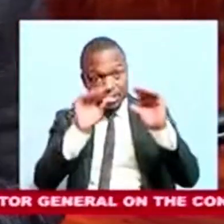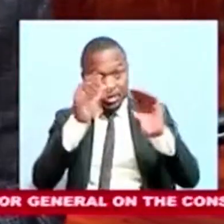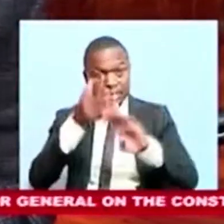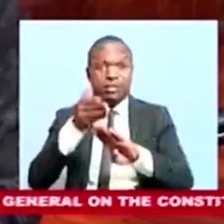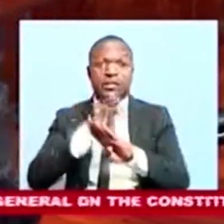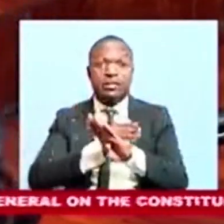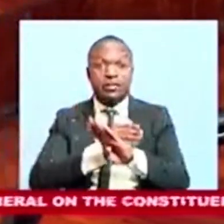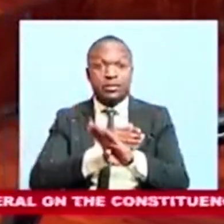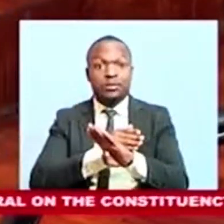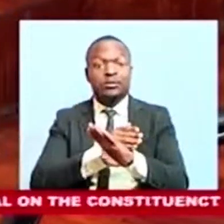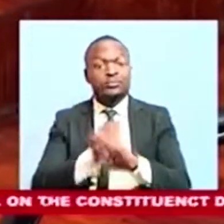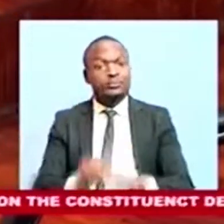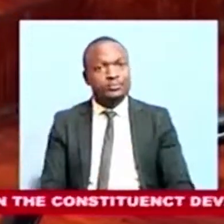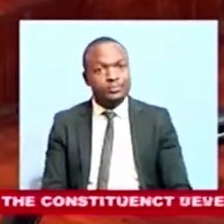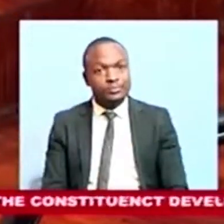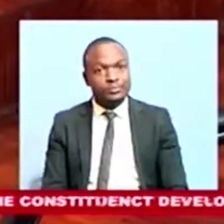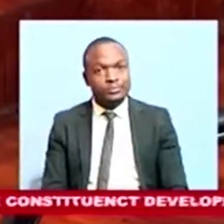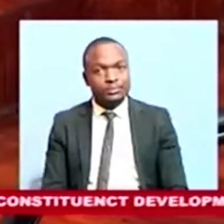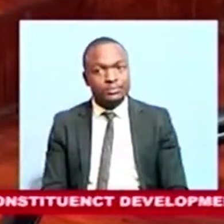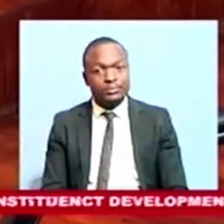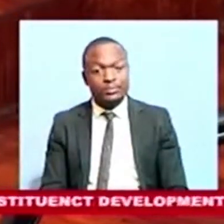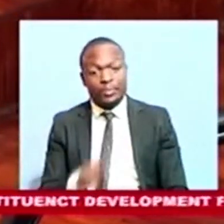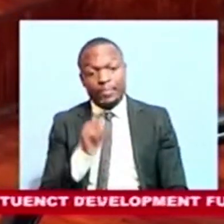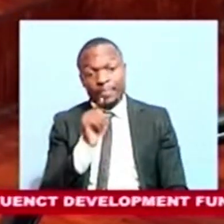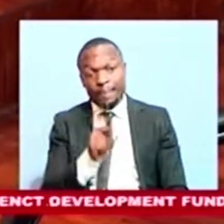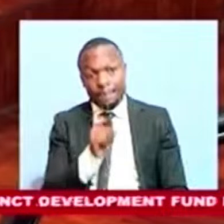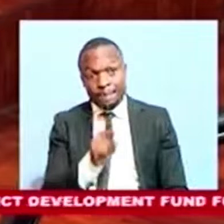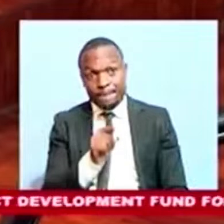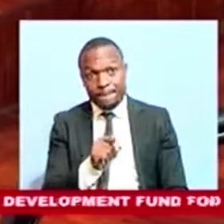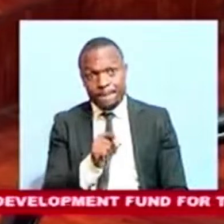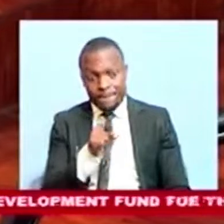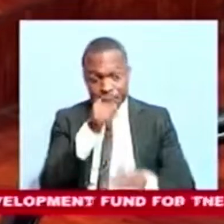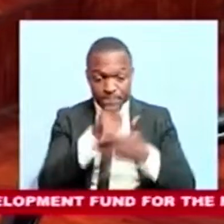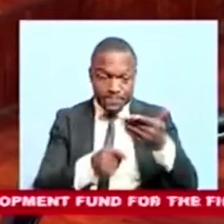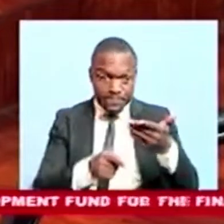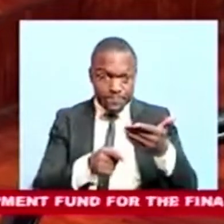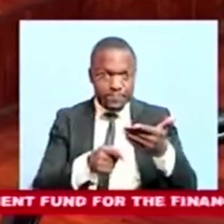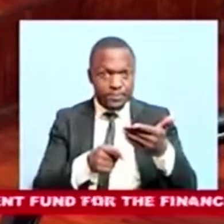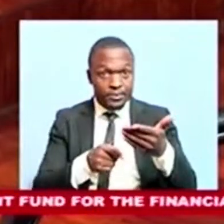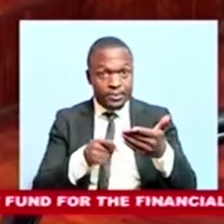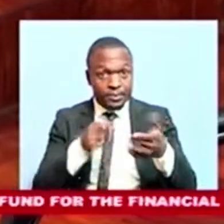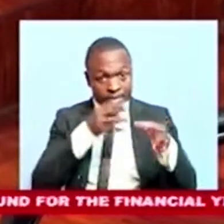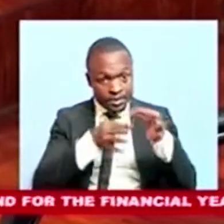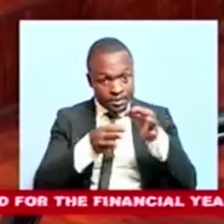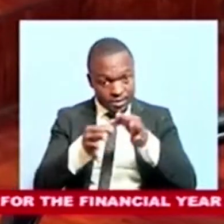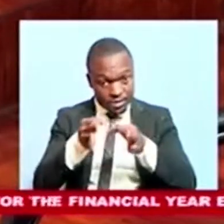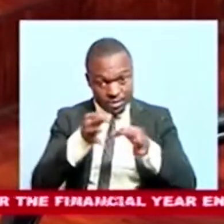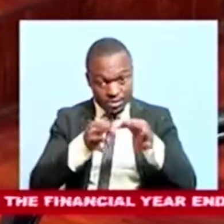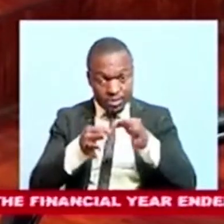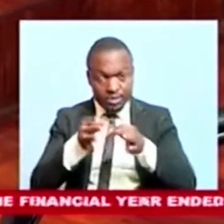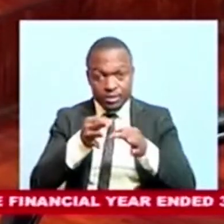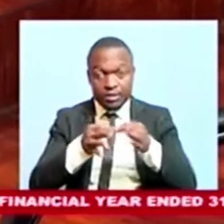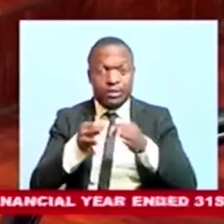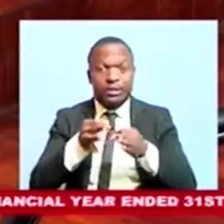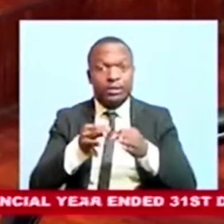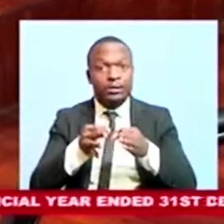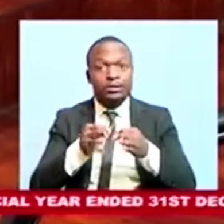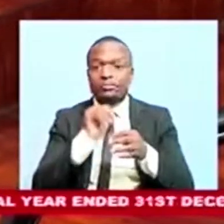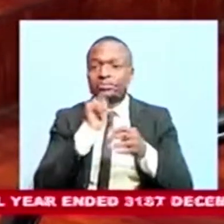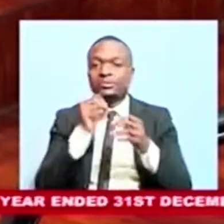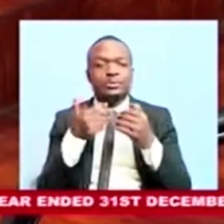Chair, on that one, this is what we just from explaining here that they didn't